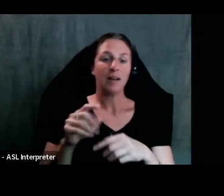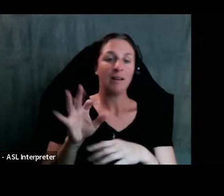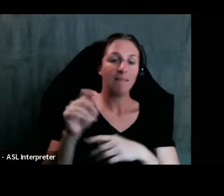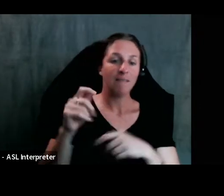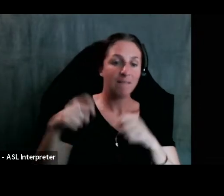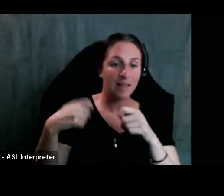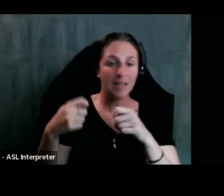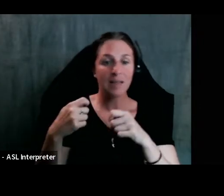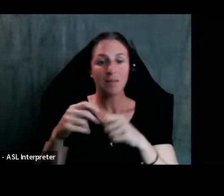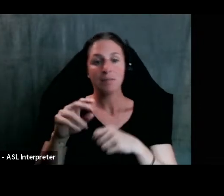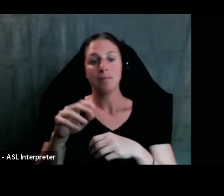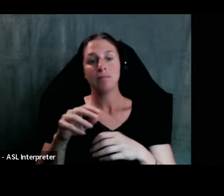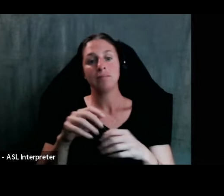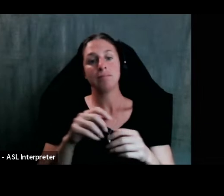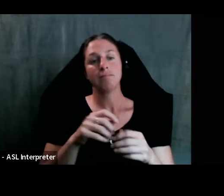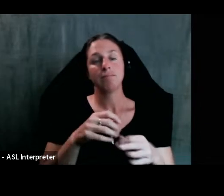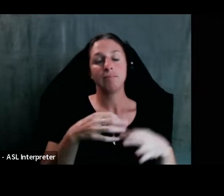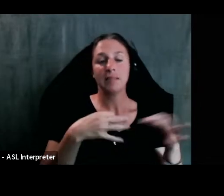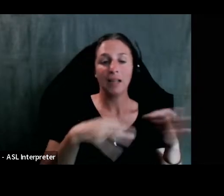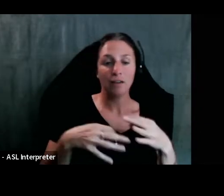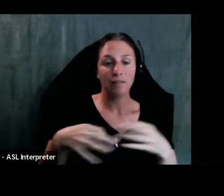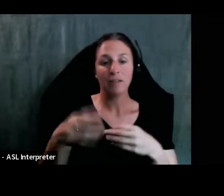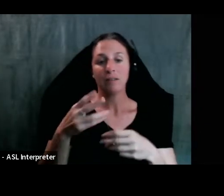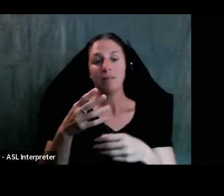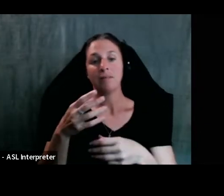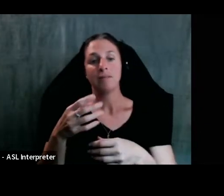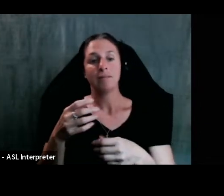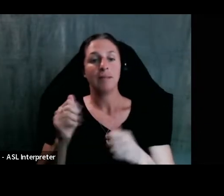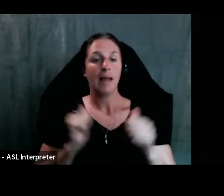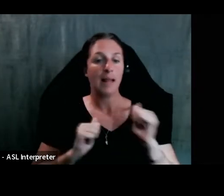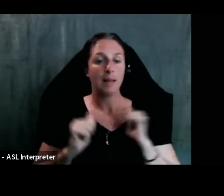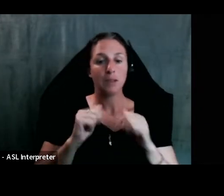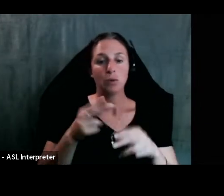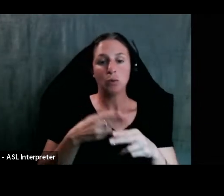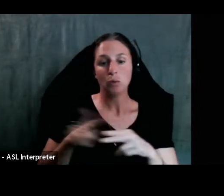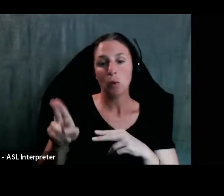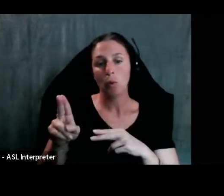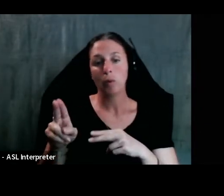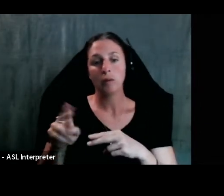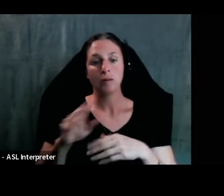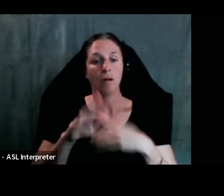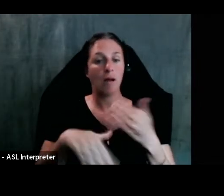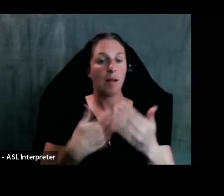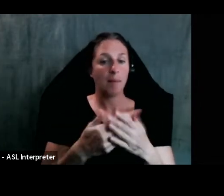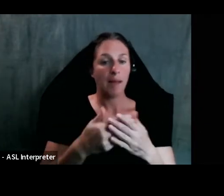and documentaries, all about American Indians in the United States. So